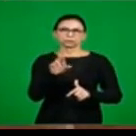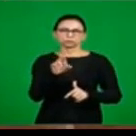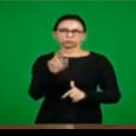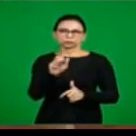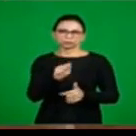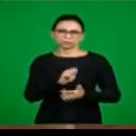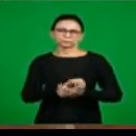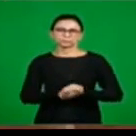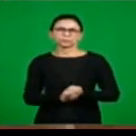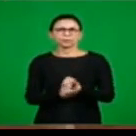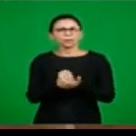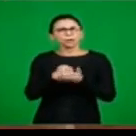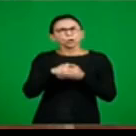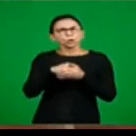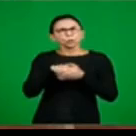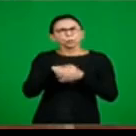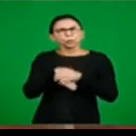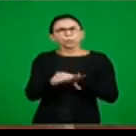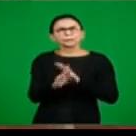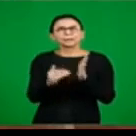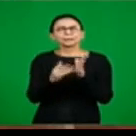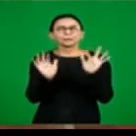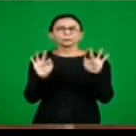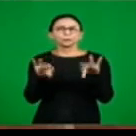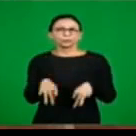is to keep everything.